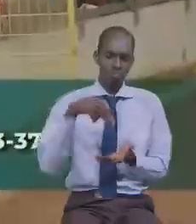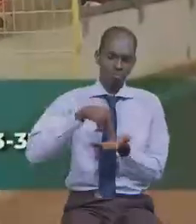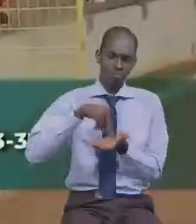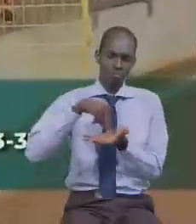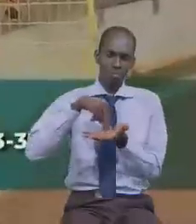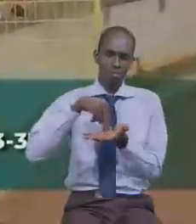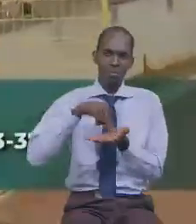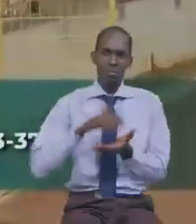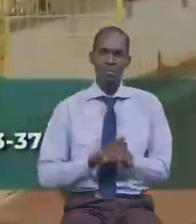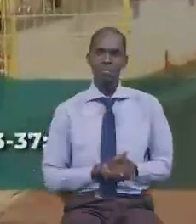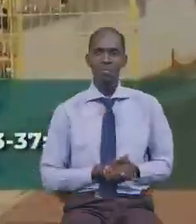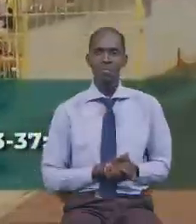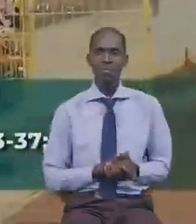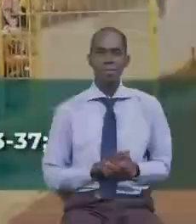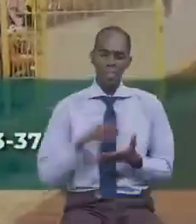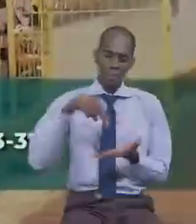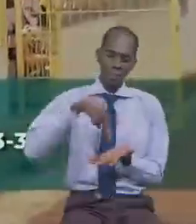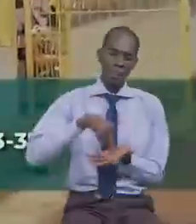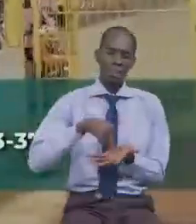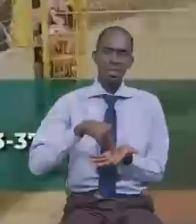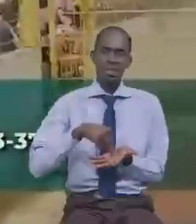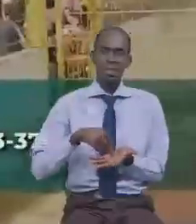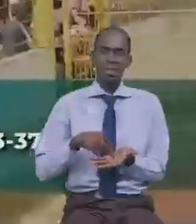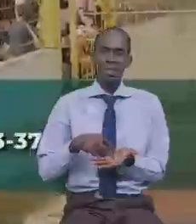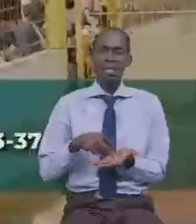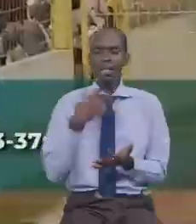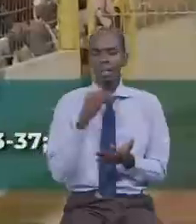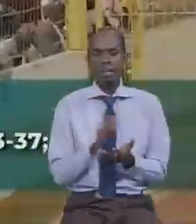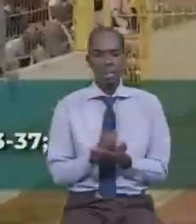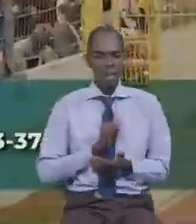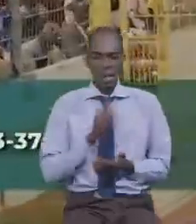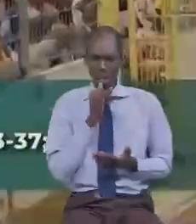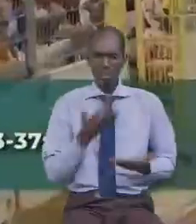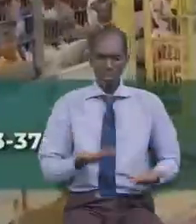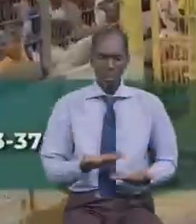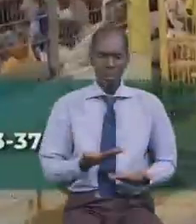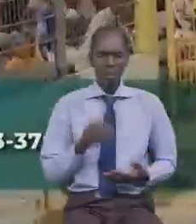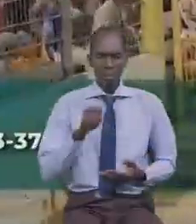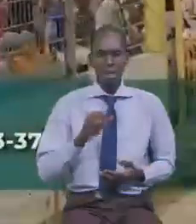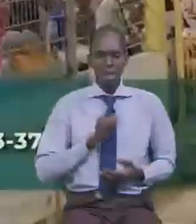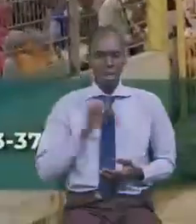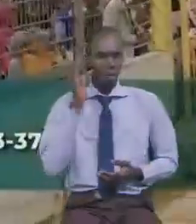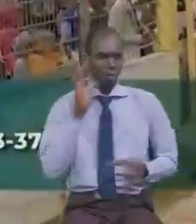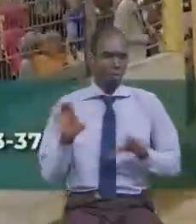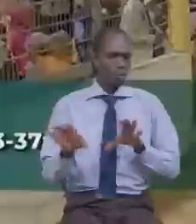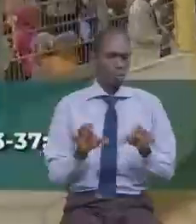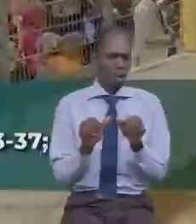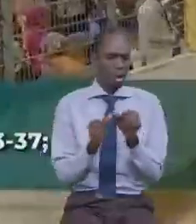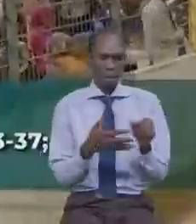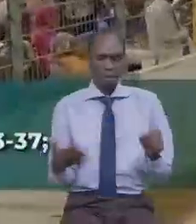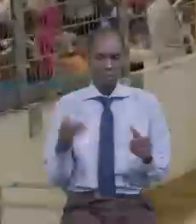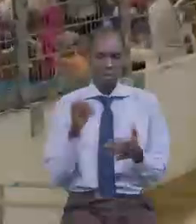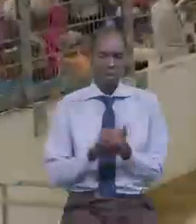rise up. And say, I am here. And I will do everything the Lord